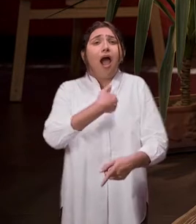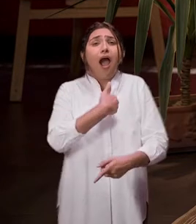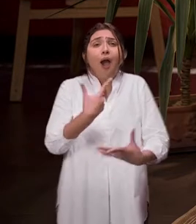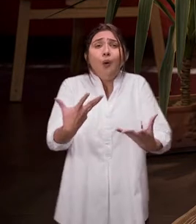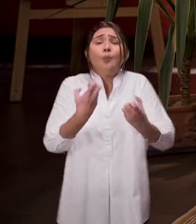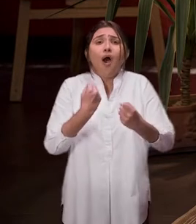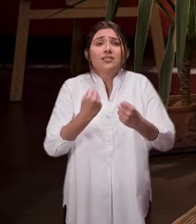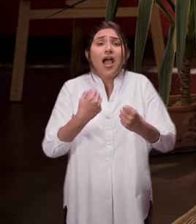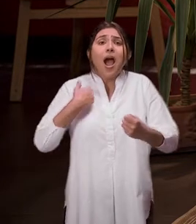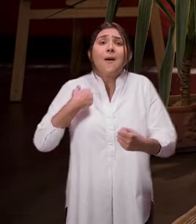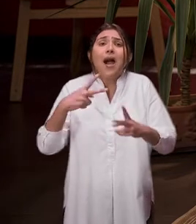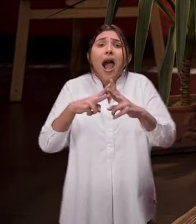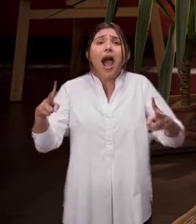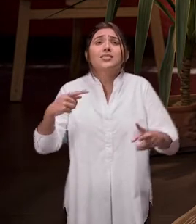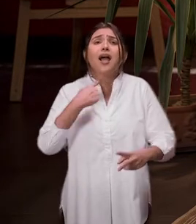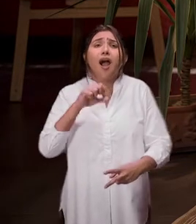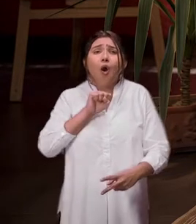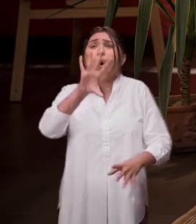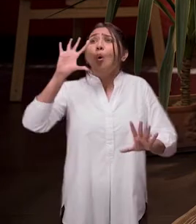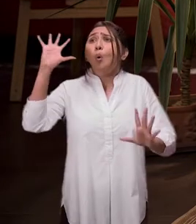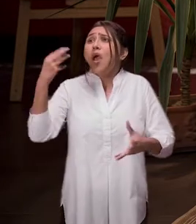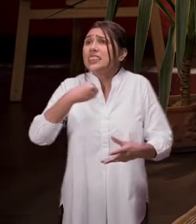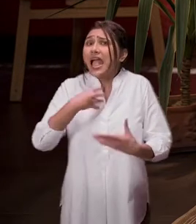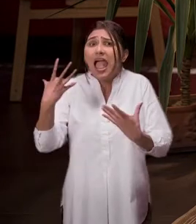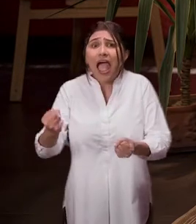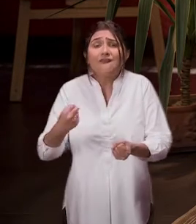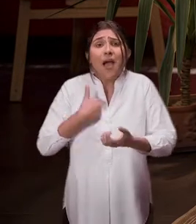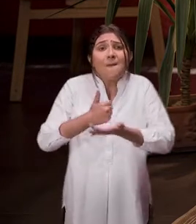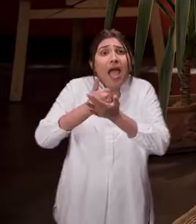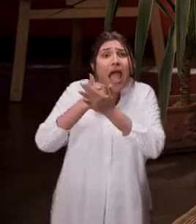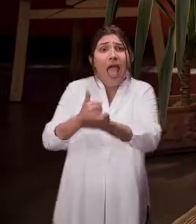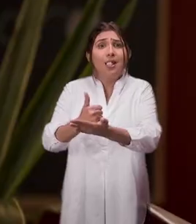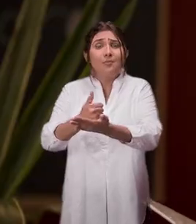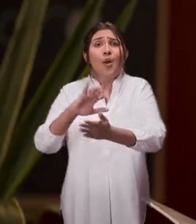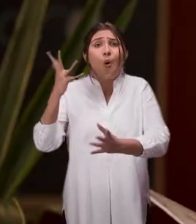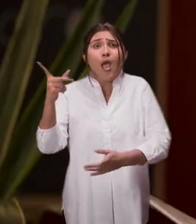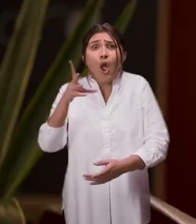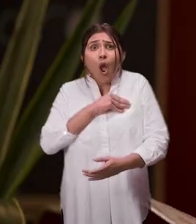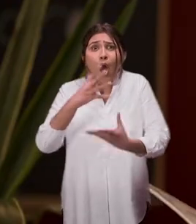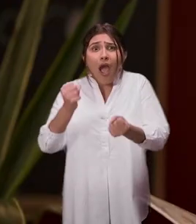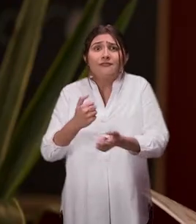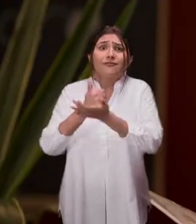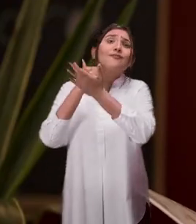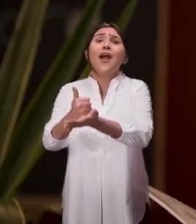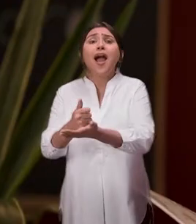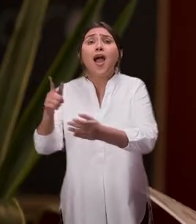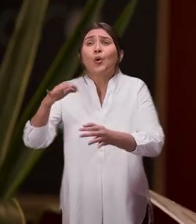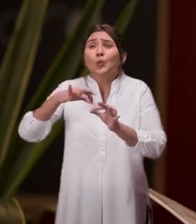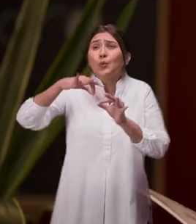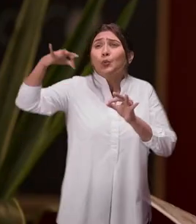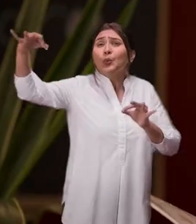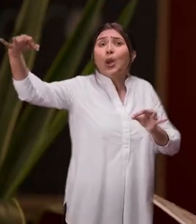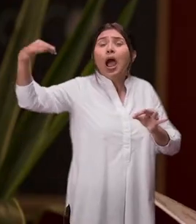standing up for what we believe in. We raise our voices for those in need. We help people in danger, even